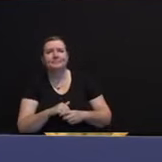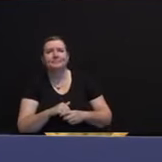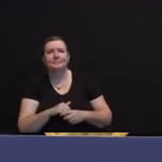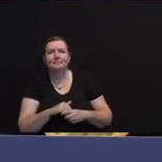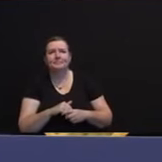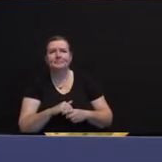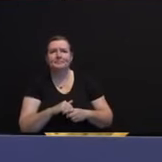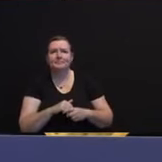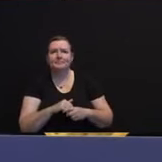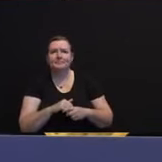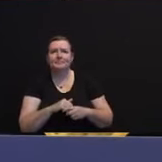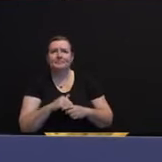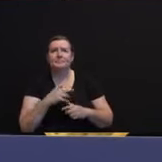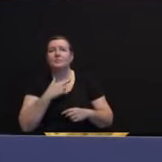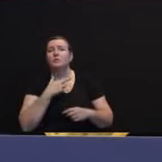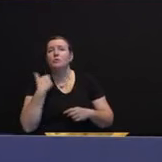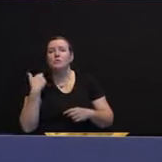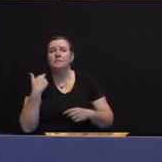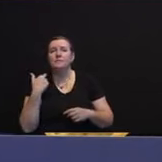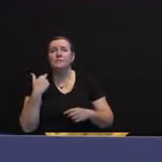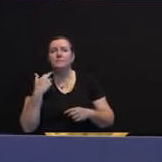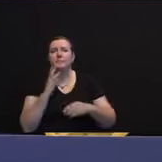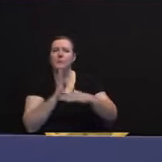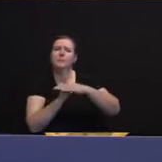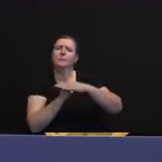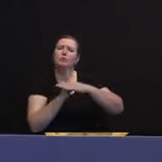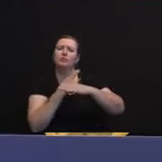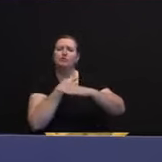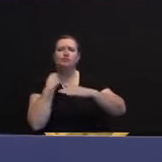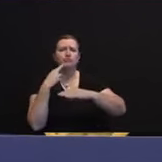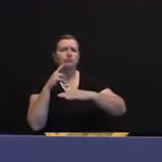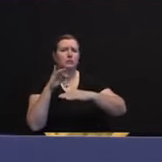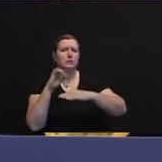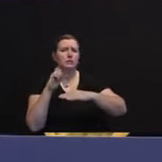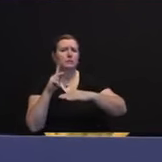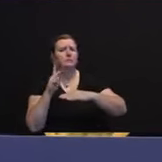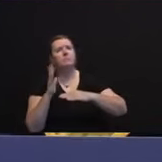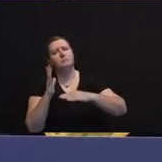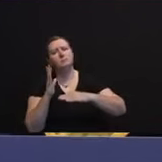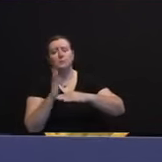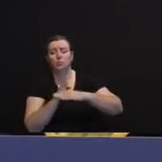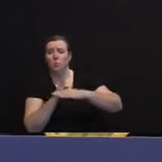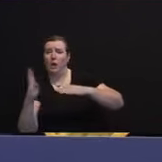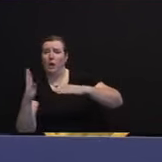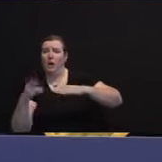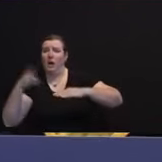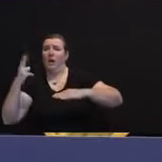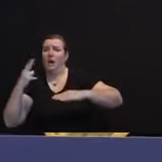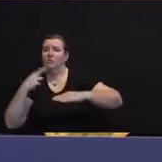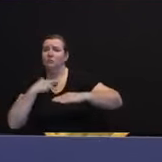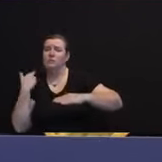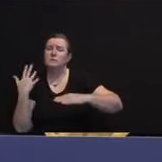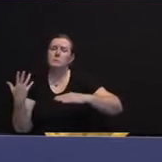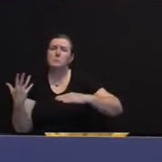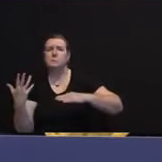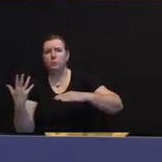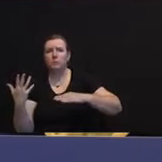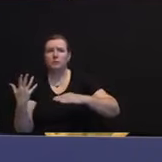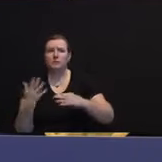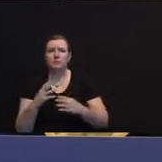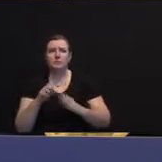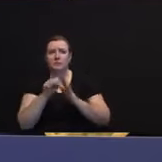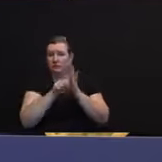talking about 3,000 something cases a day. Judy, you can address that. State hospitals on diverts before you